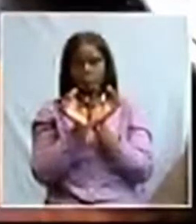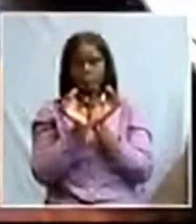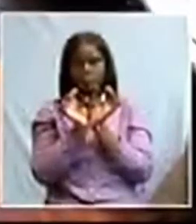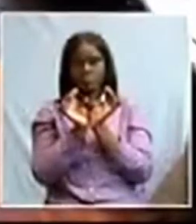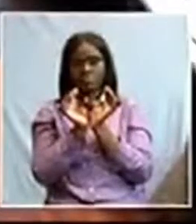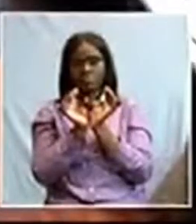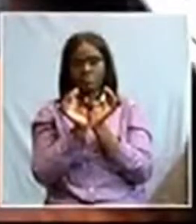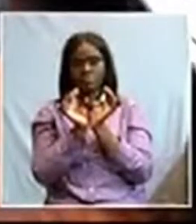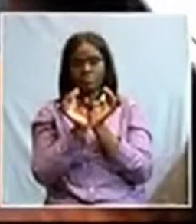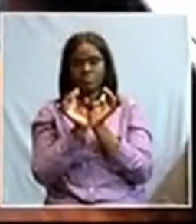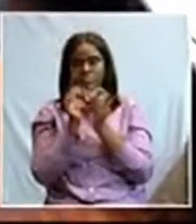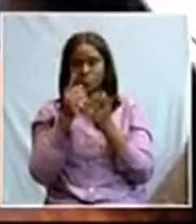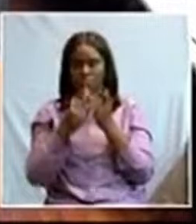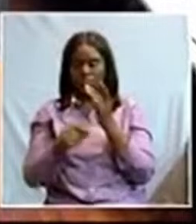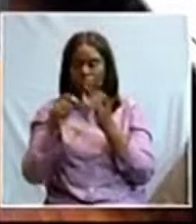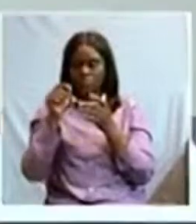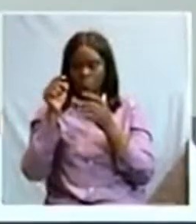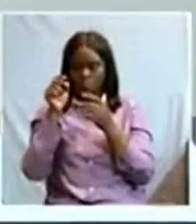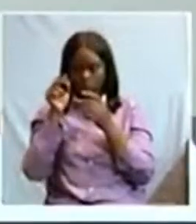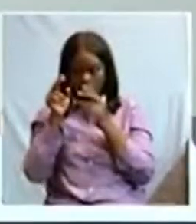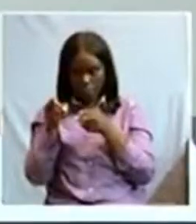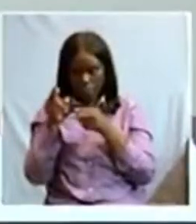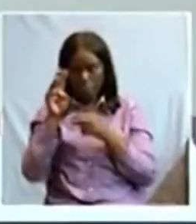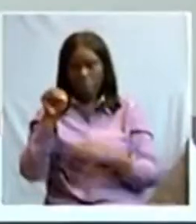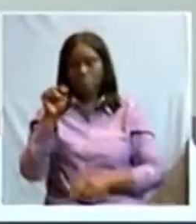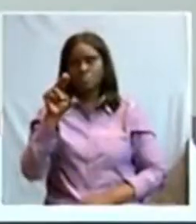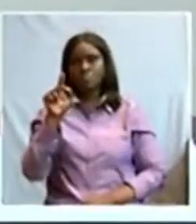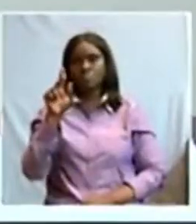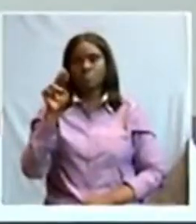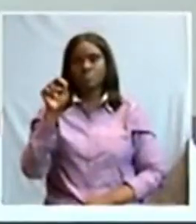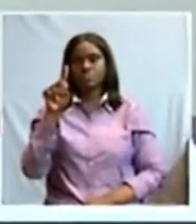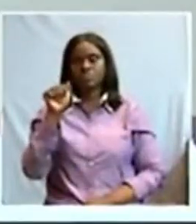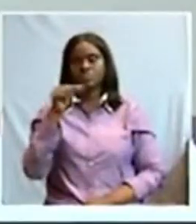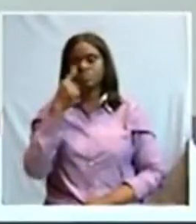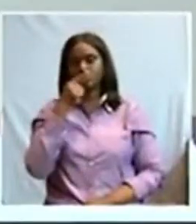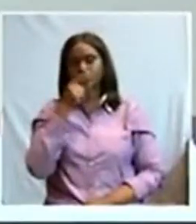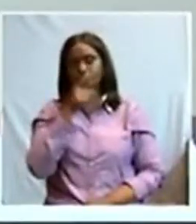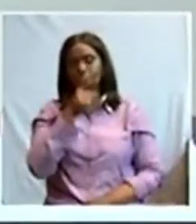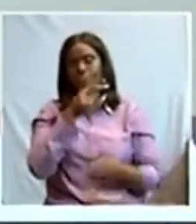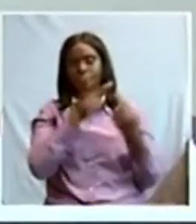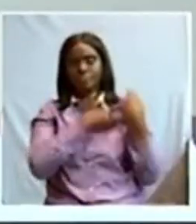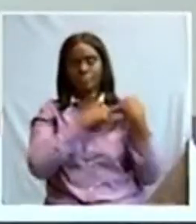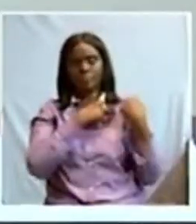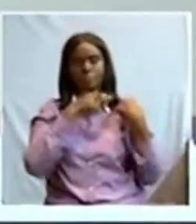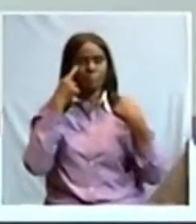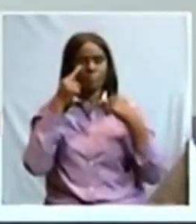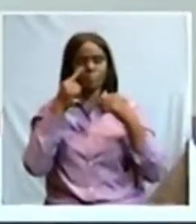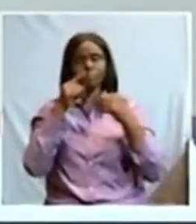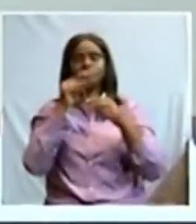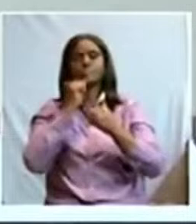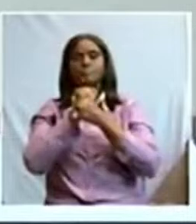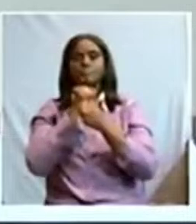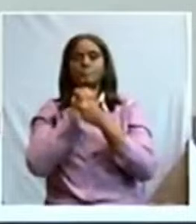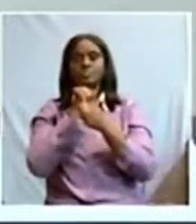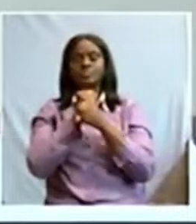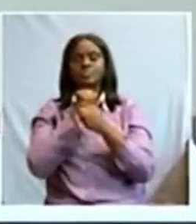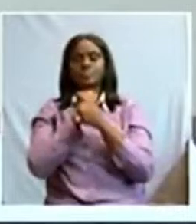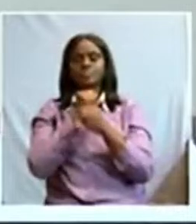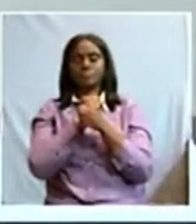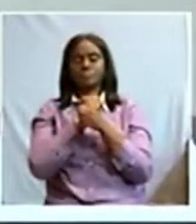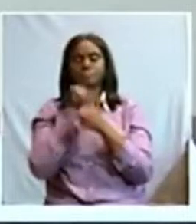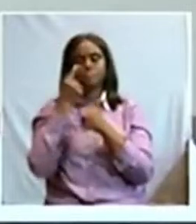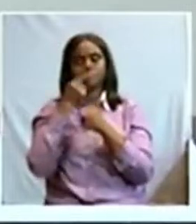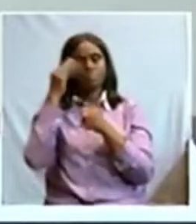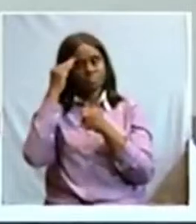What Honorable Mulunda is asking, Council Secretary, is who is responsible for enforcement?